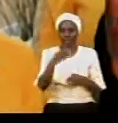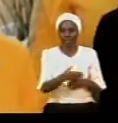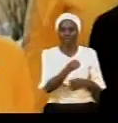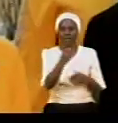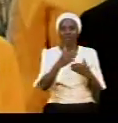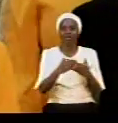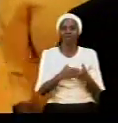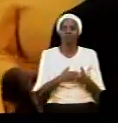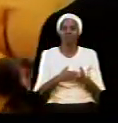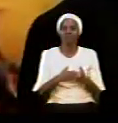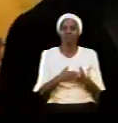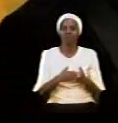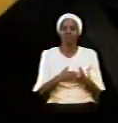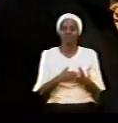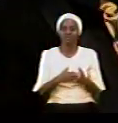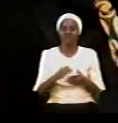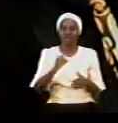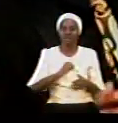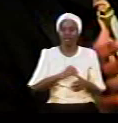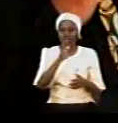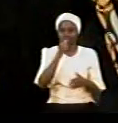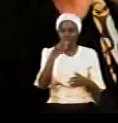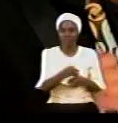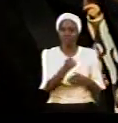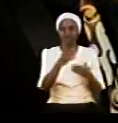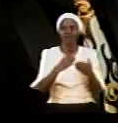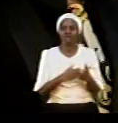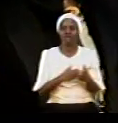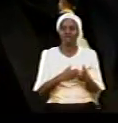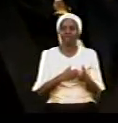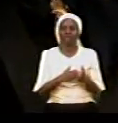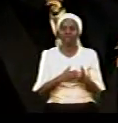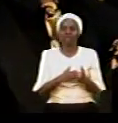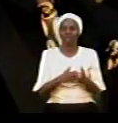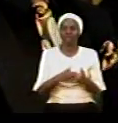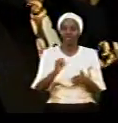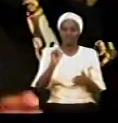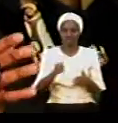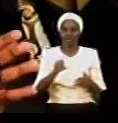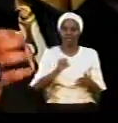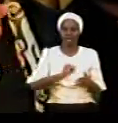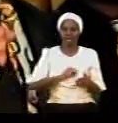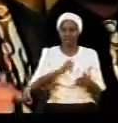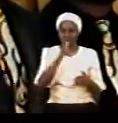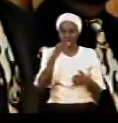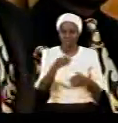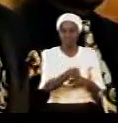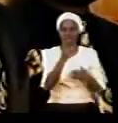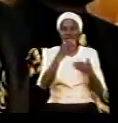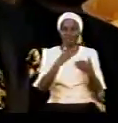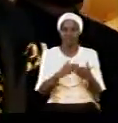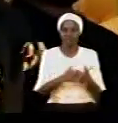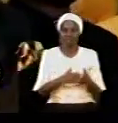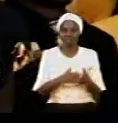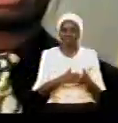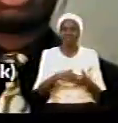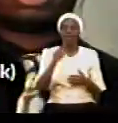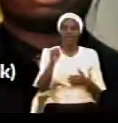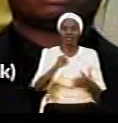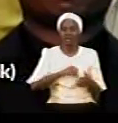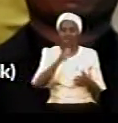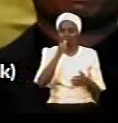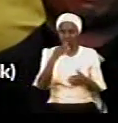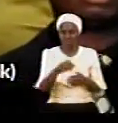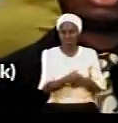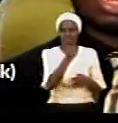I'm taking it back. I'm taking back. Yes, I'm taking it back. I'm taking back. With a shoe of faith. I'm taking back.